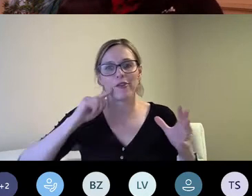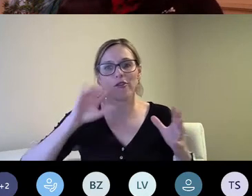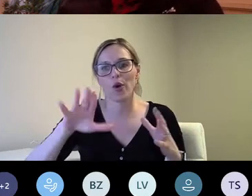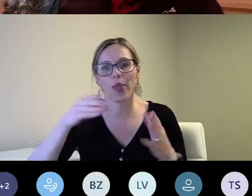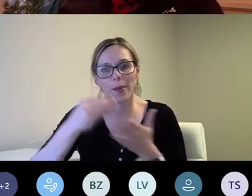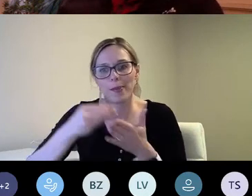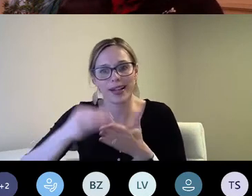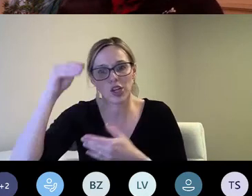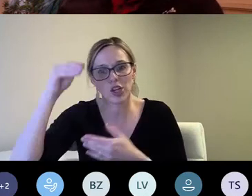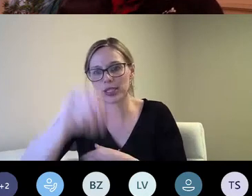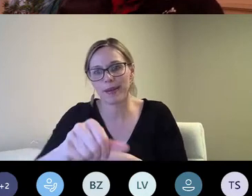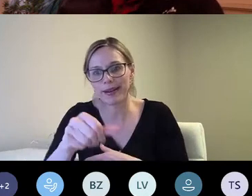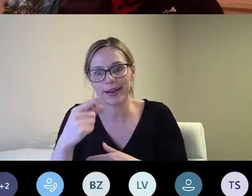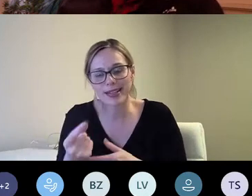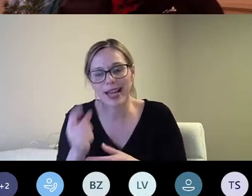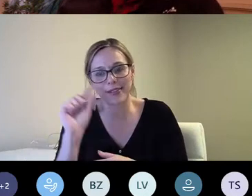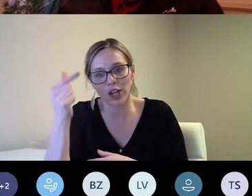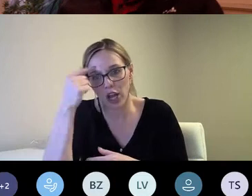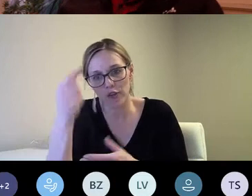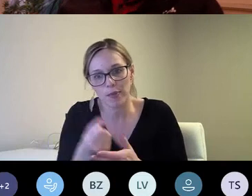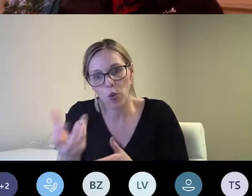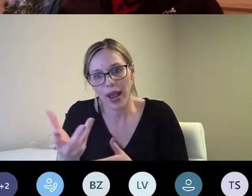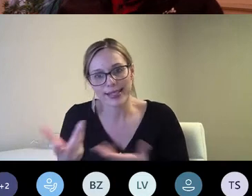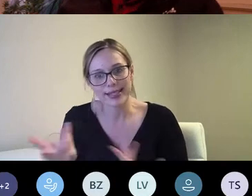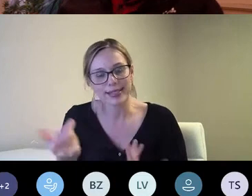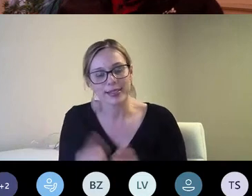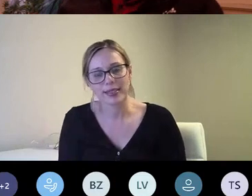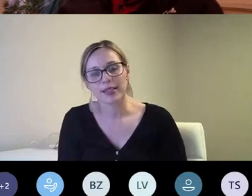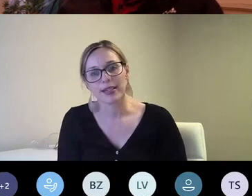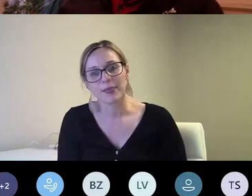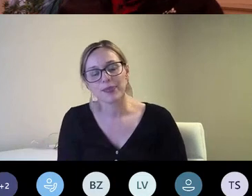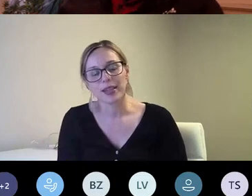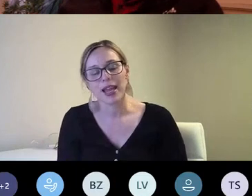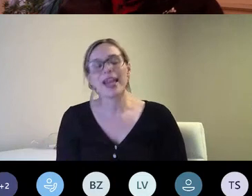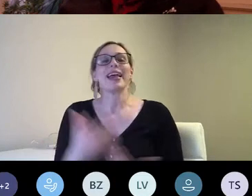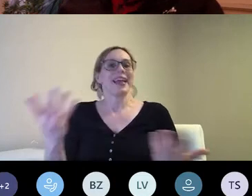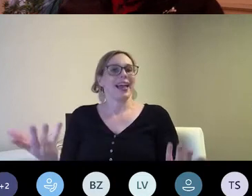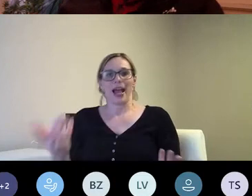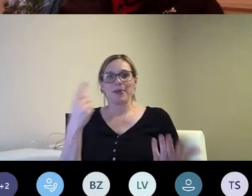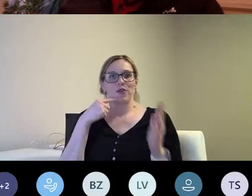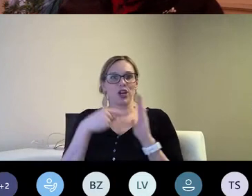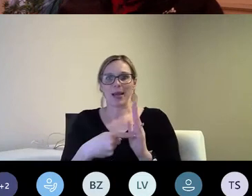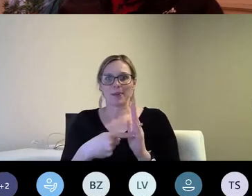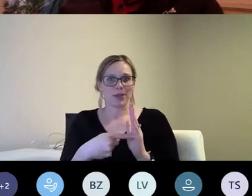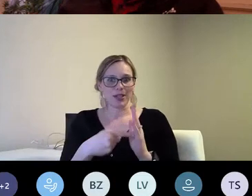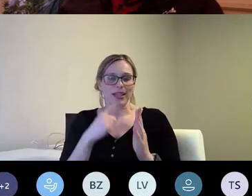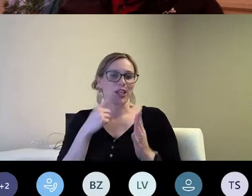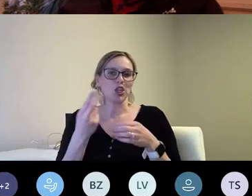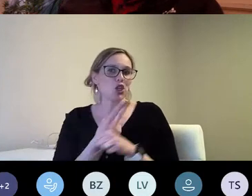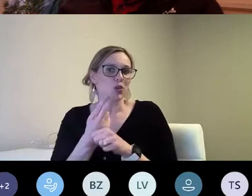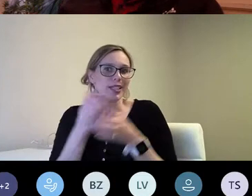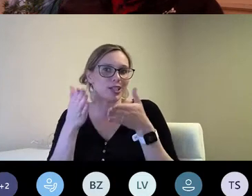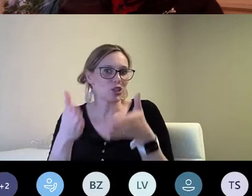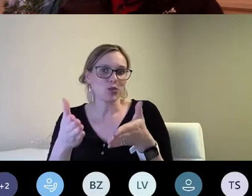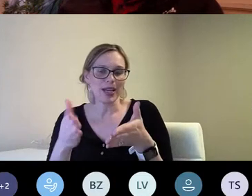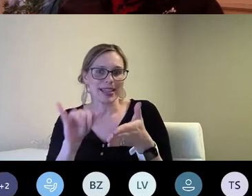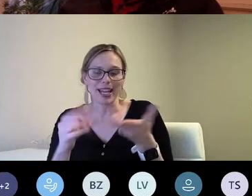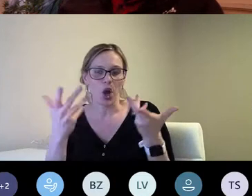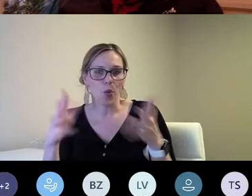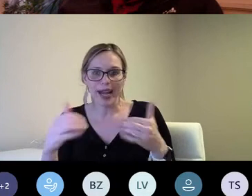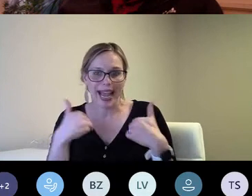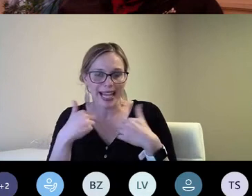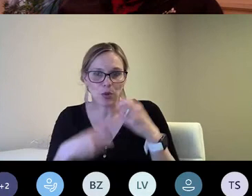government waste to me. But if you put it on it's like you're taking a street that is already very easy to ride on and